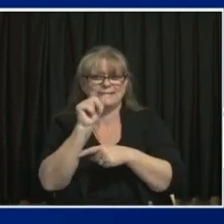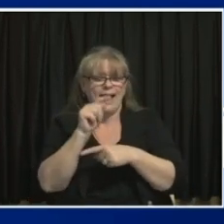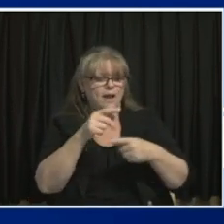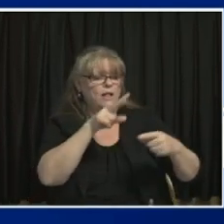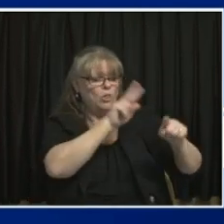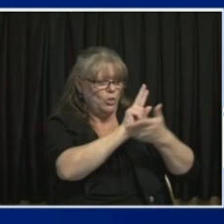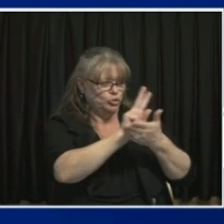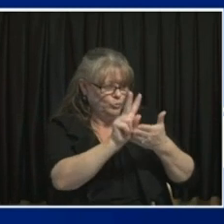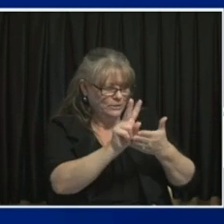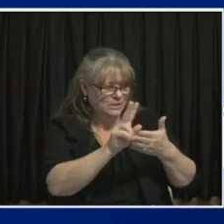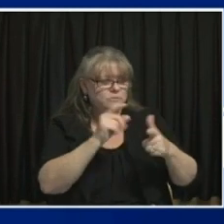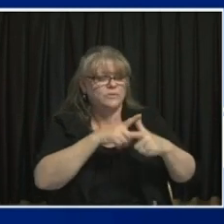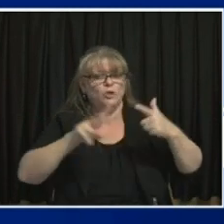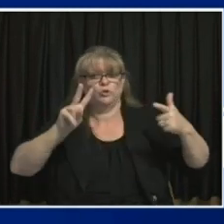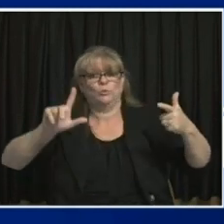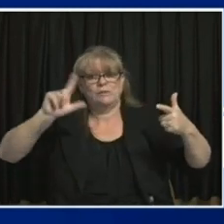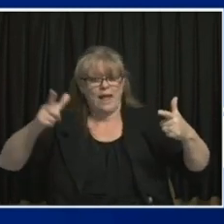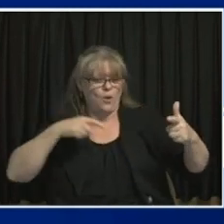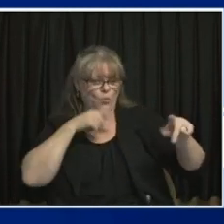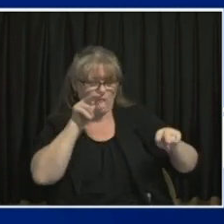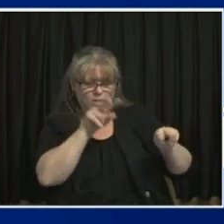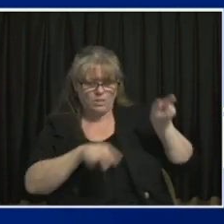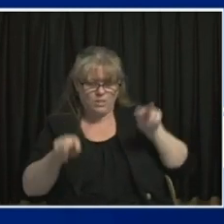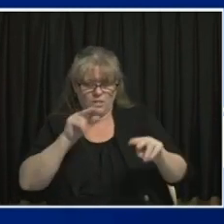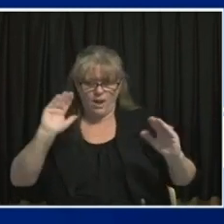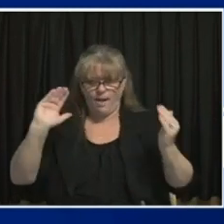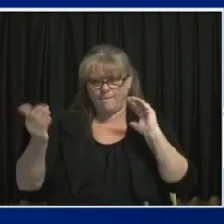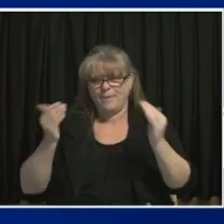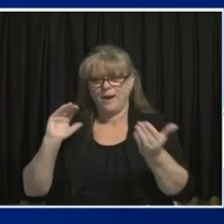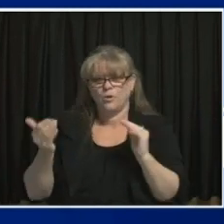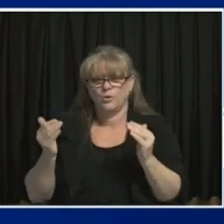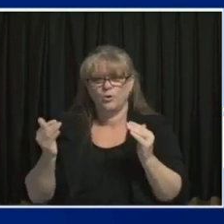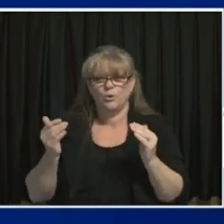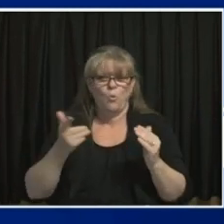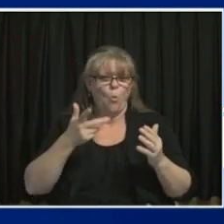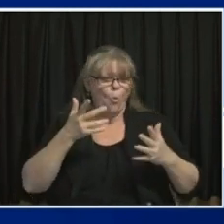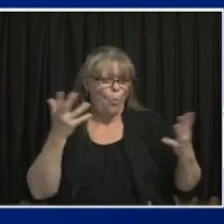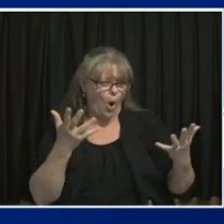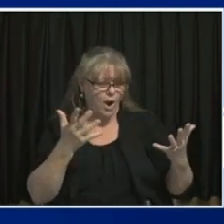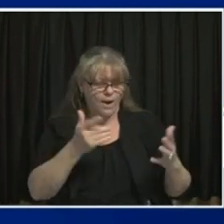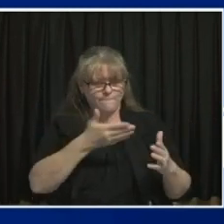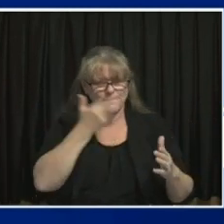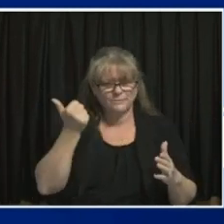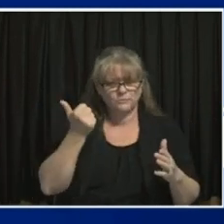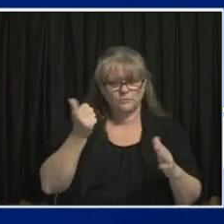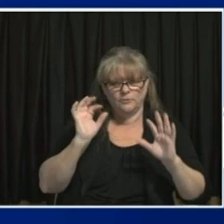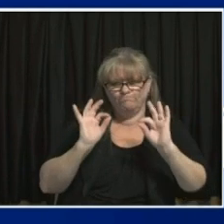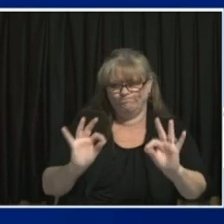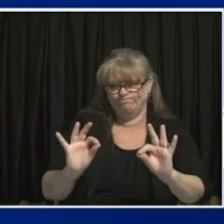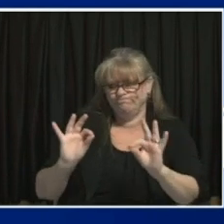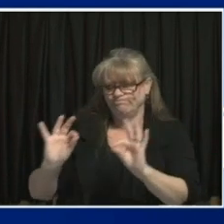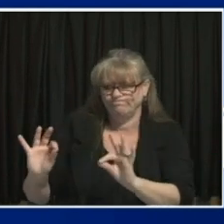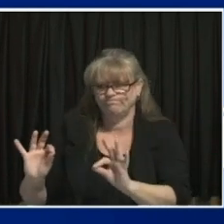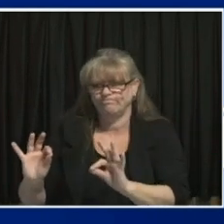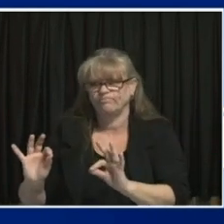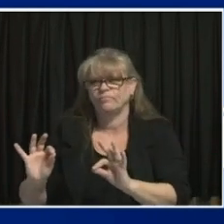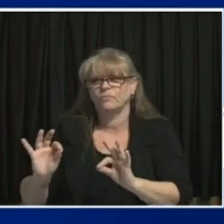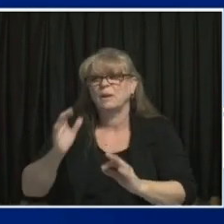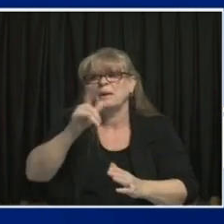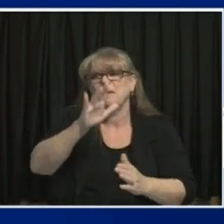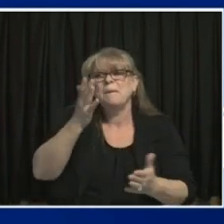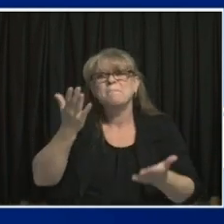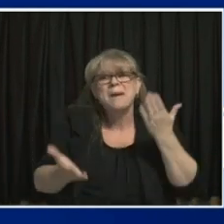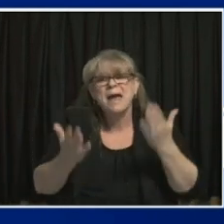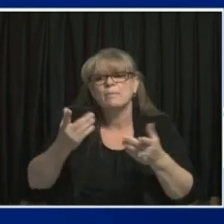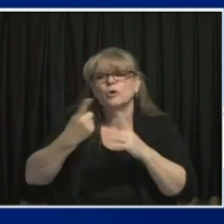others to develop those practices that make sense for reopening, right? How can we increase outside and patio dining for the restaurants that can? How